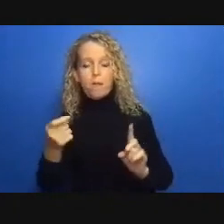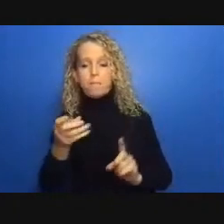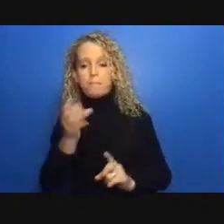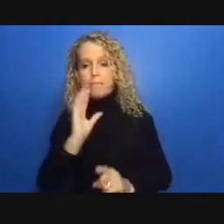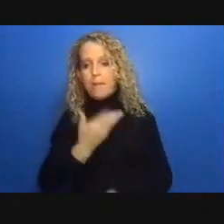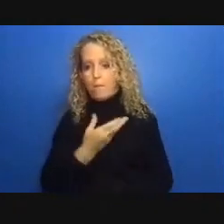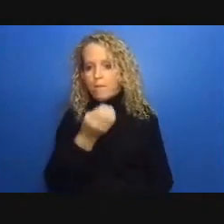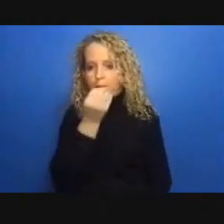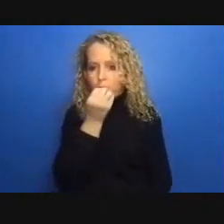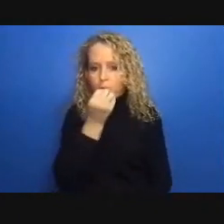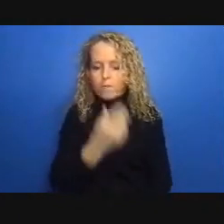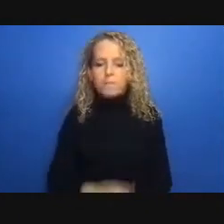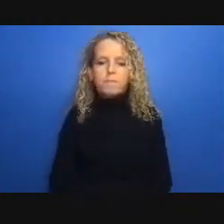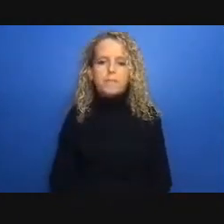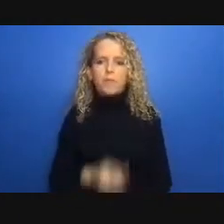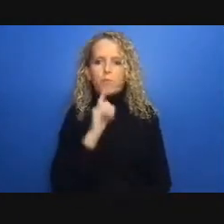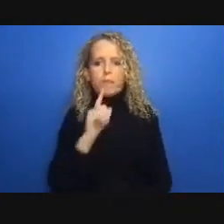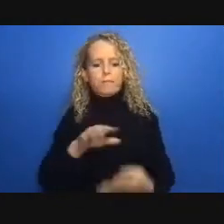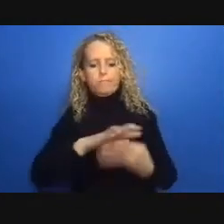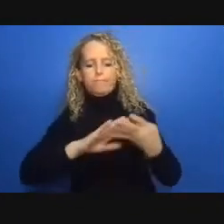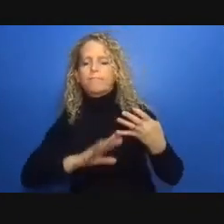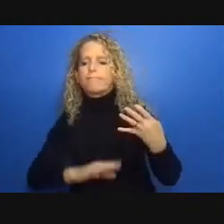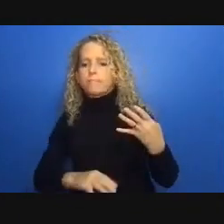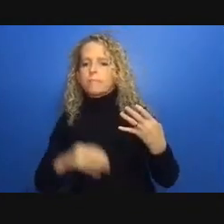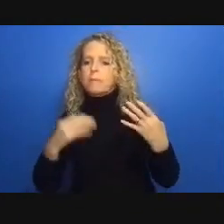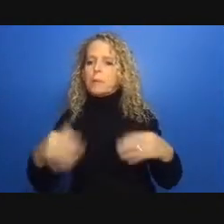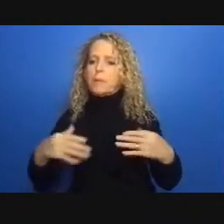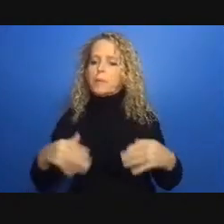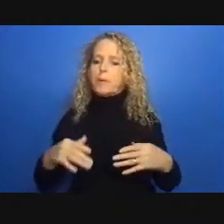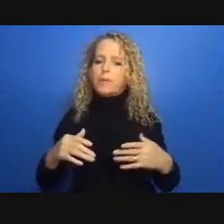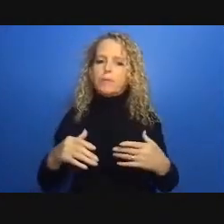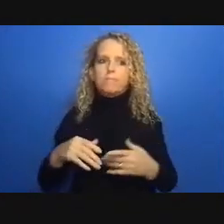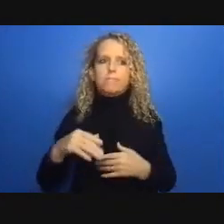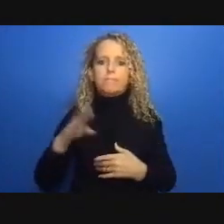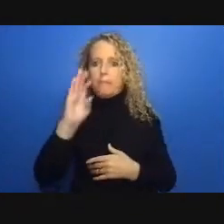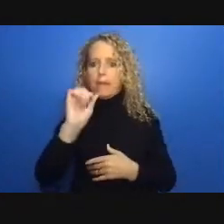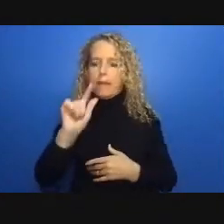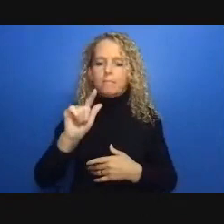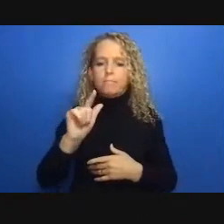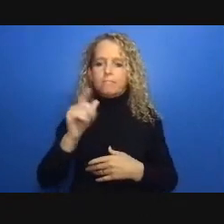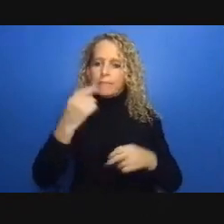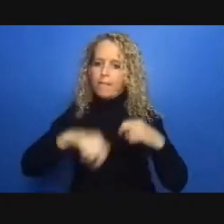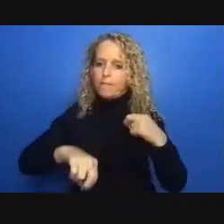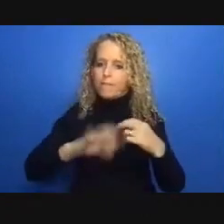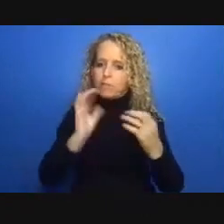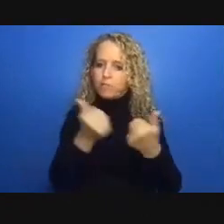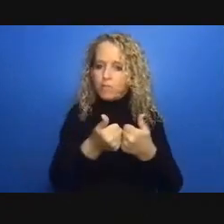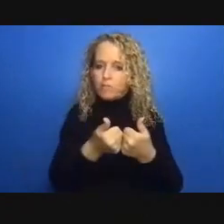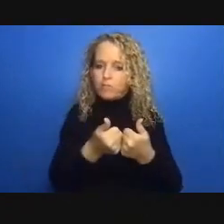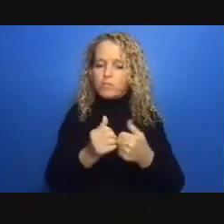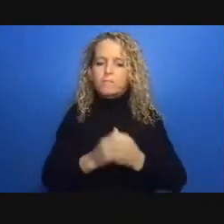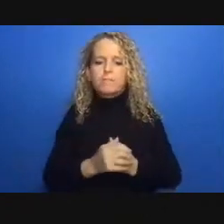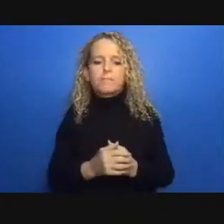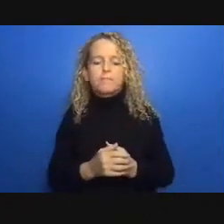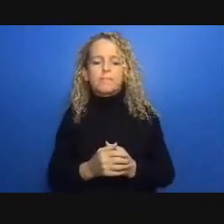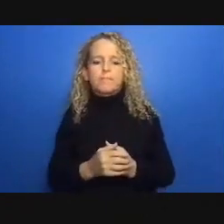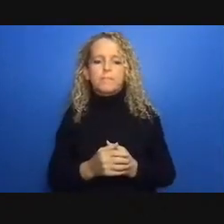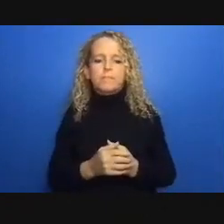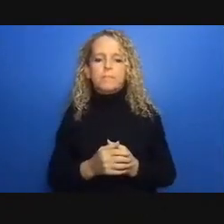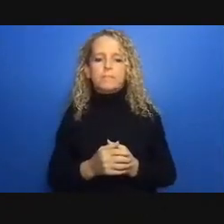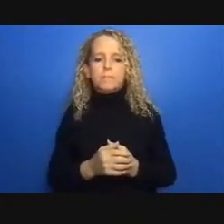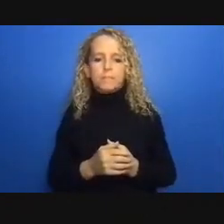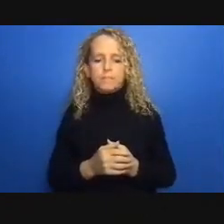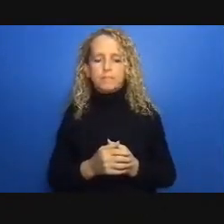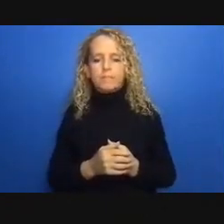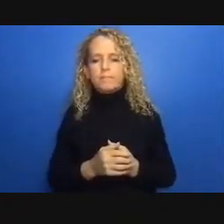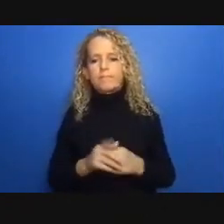those are some four significant challenges that we definitely faced as an industry. But as previously mentioned, they weren't